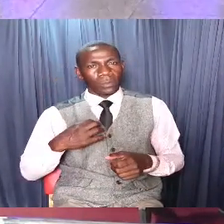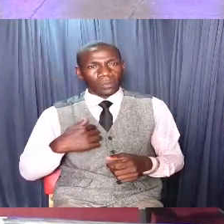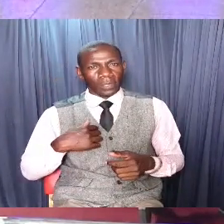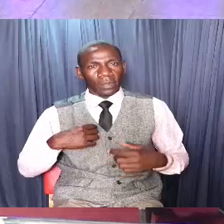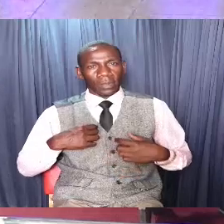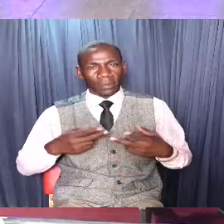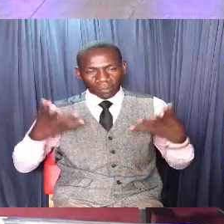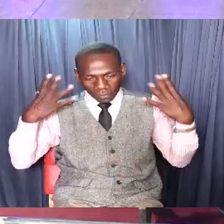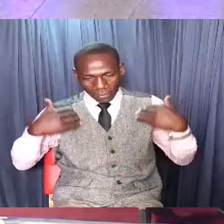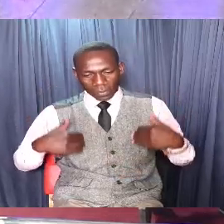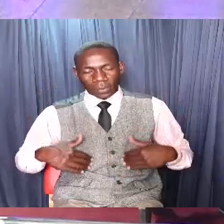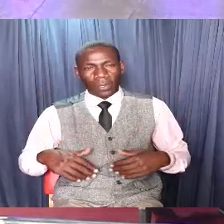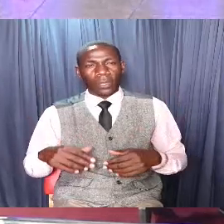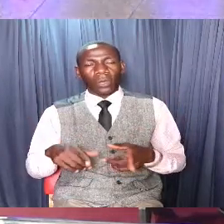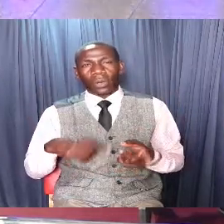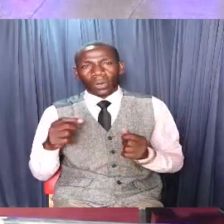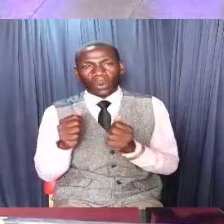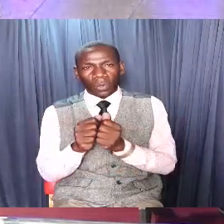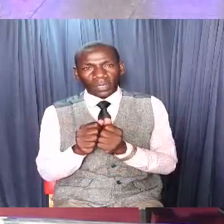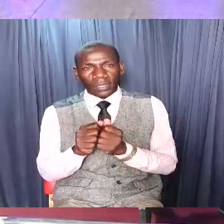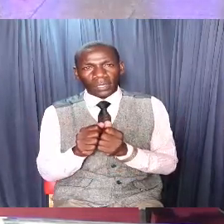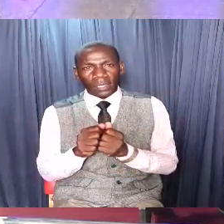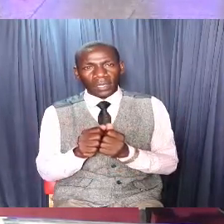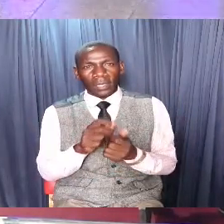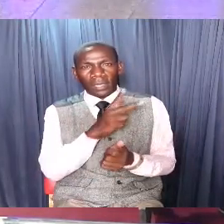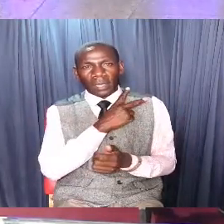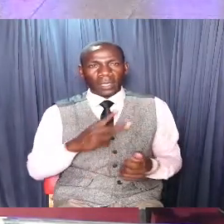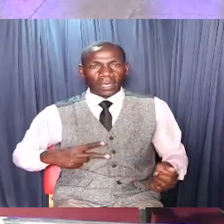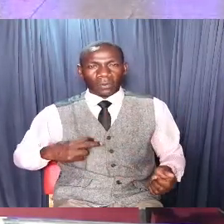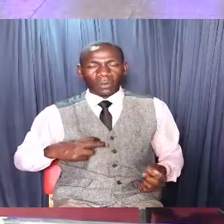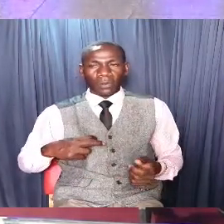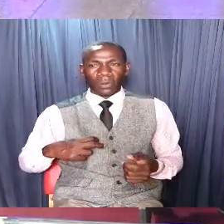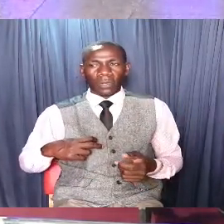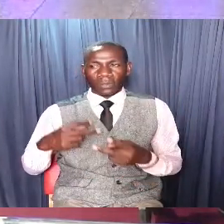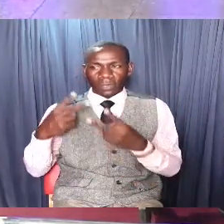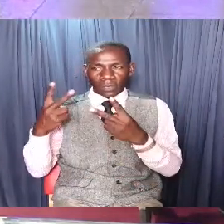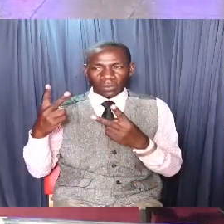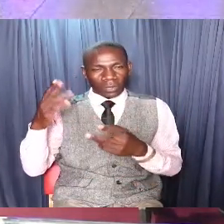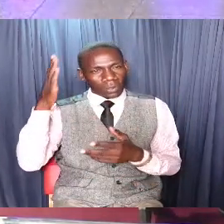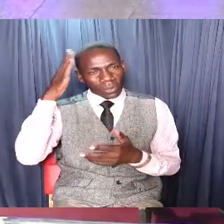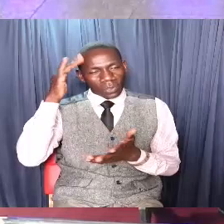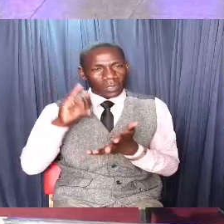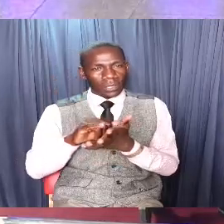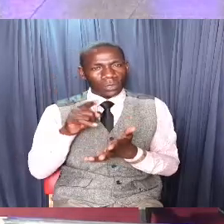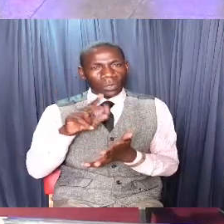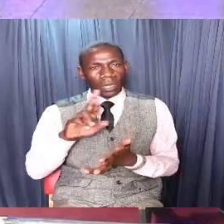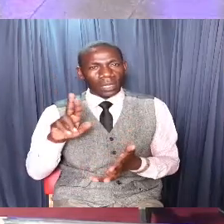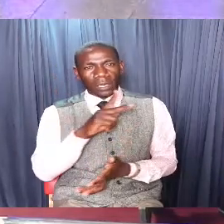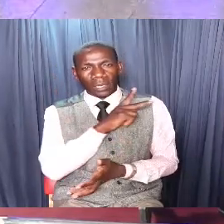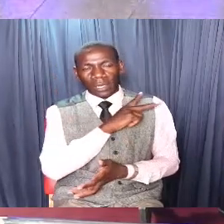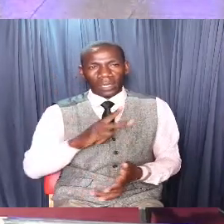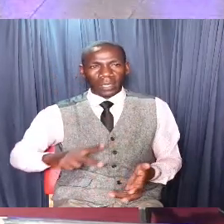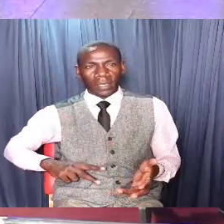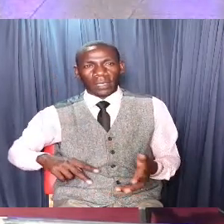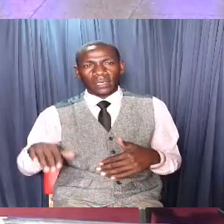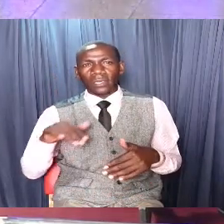za war attire. You go with the kingship. Ili wakuone wajue yule ni yule mfalme. When they see they should know you are king. Hata hakumwambia hivyo kwanza.